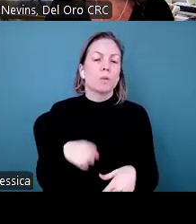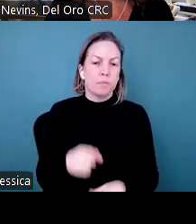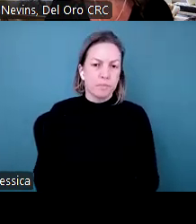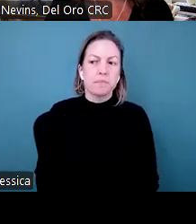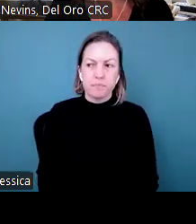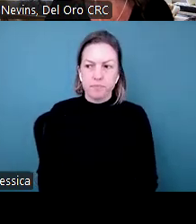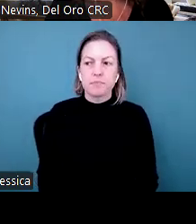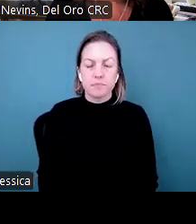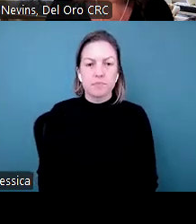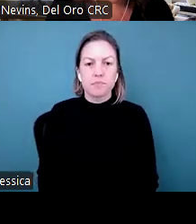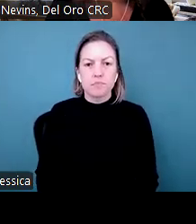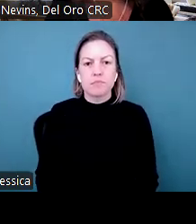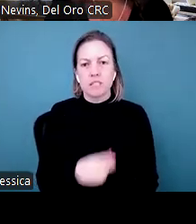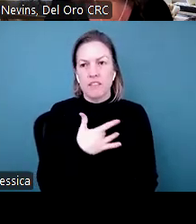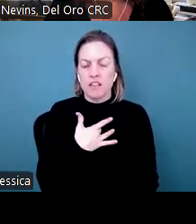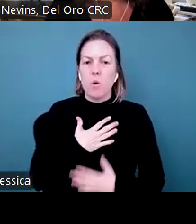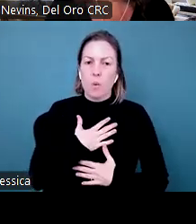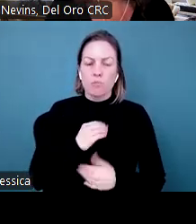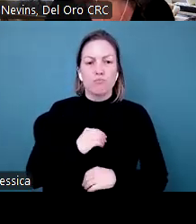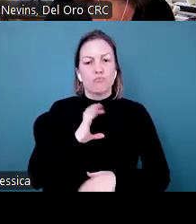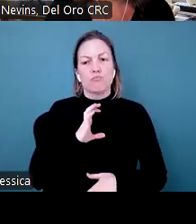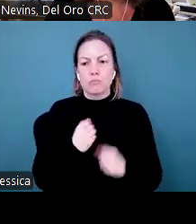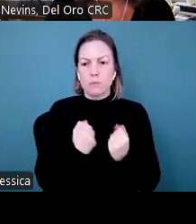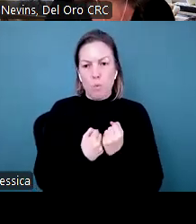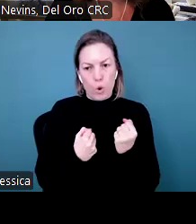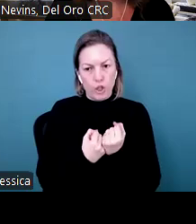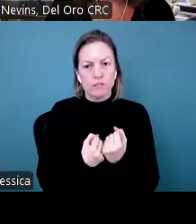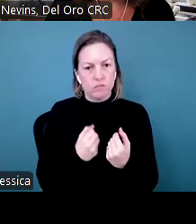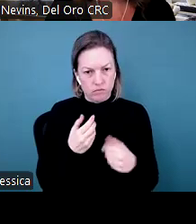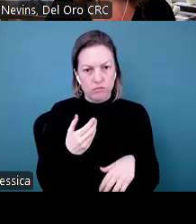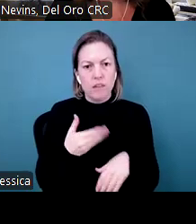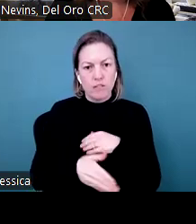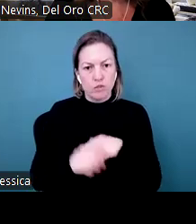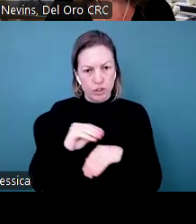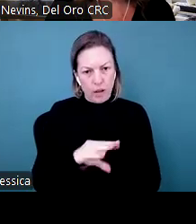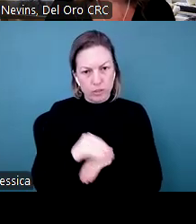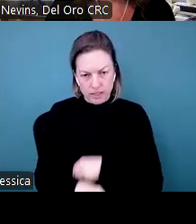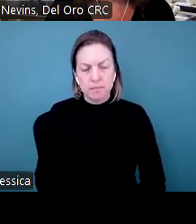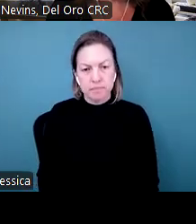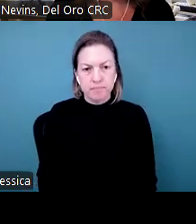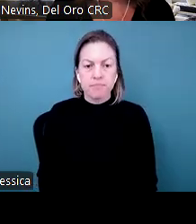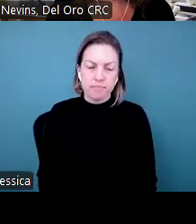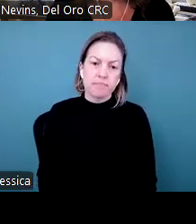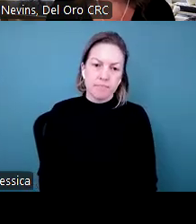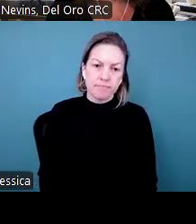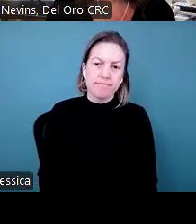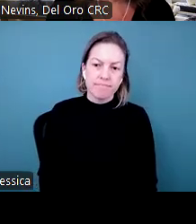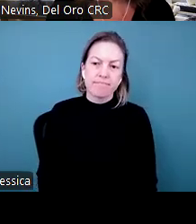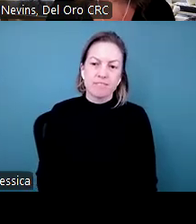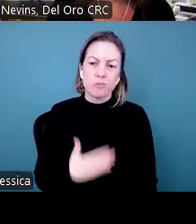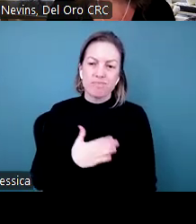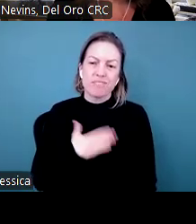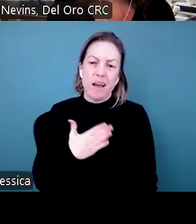they're feeling much more supported after counseling occurs. So we're happy to be able to offer that to